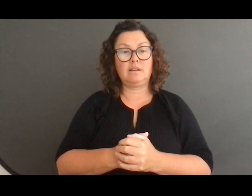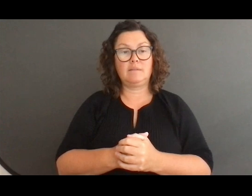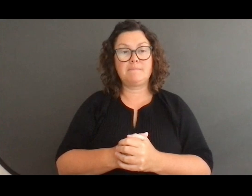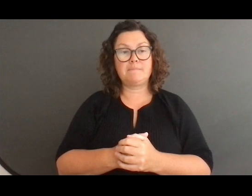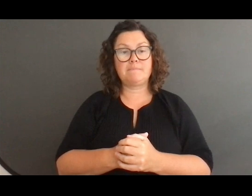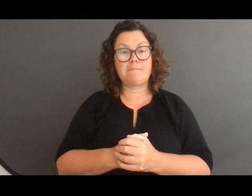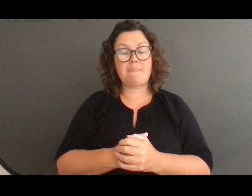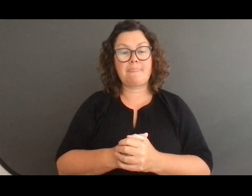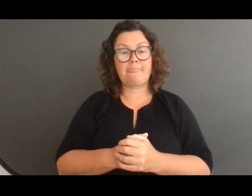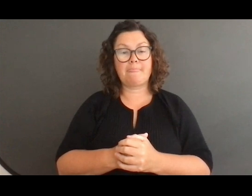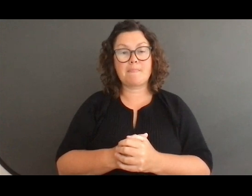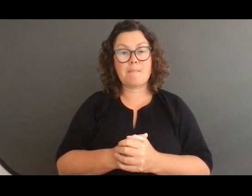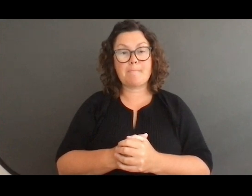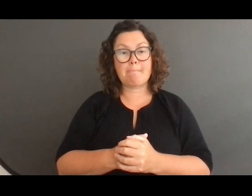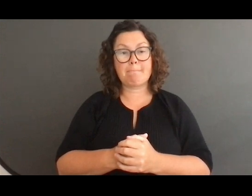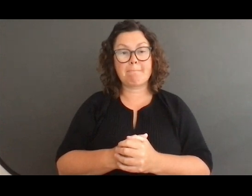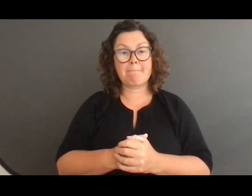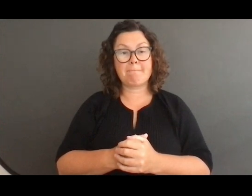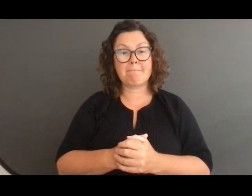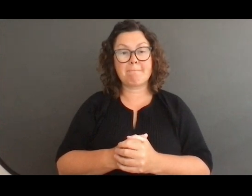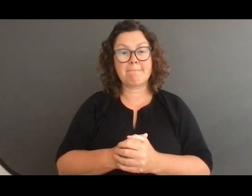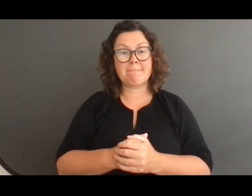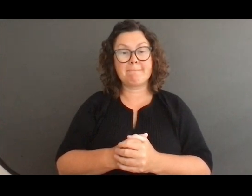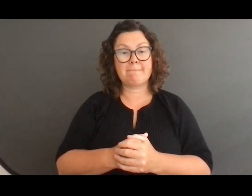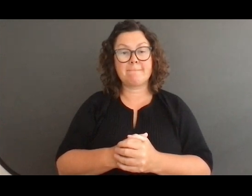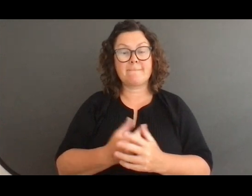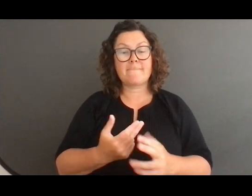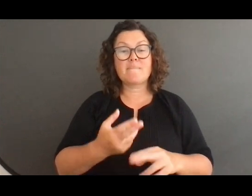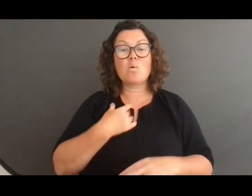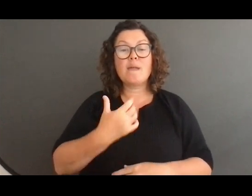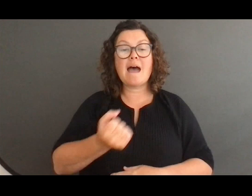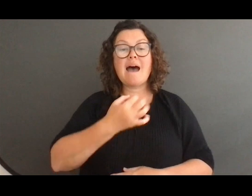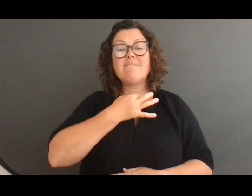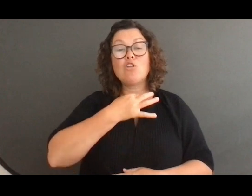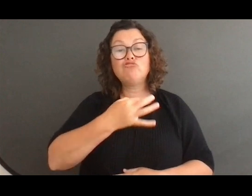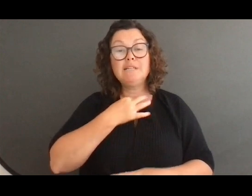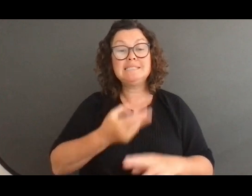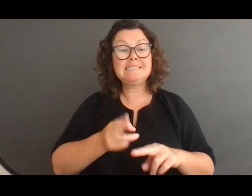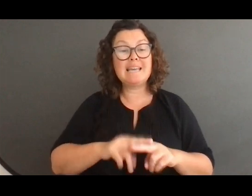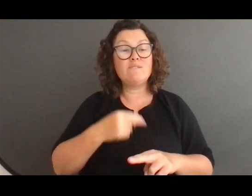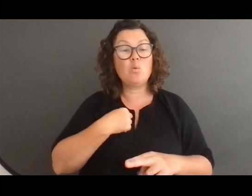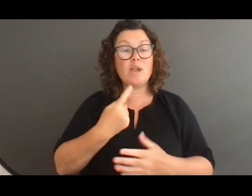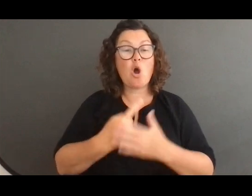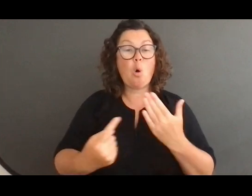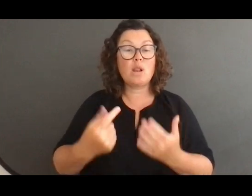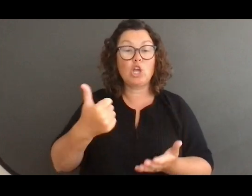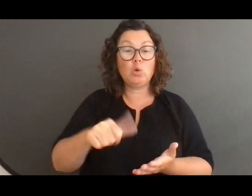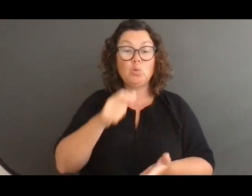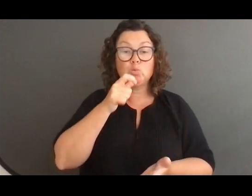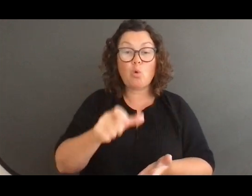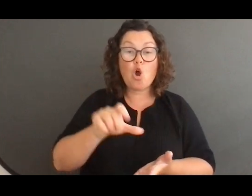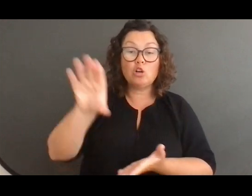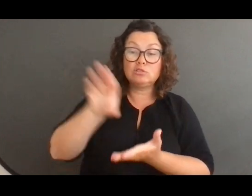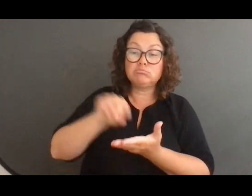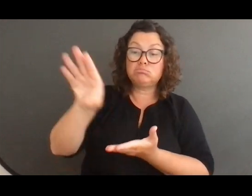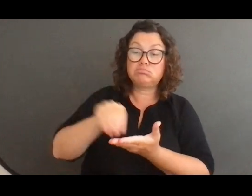Māori that these terms become romanticized, co-opted, misused, and this is especially if we make claims to using these terms without